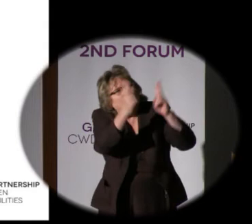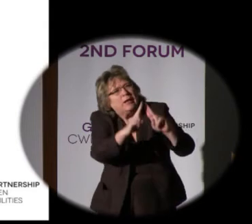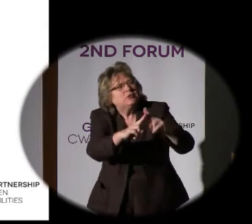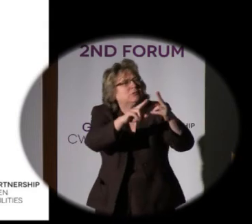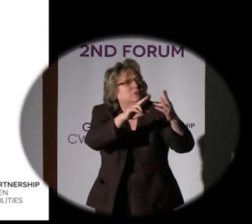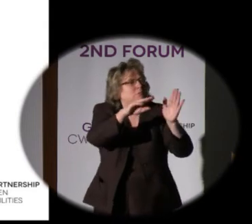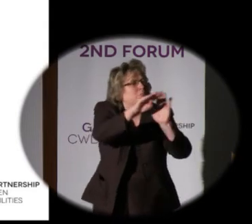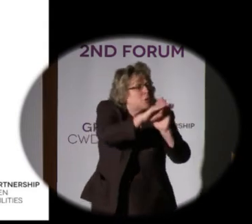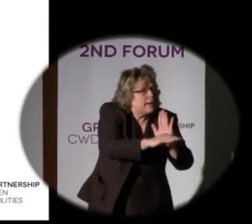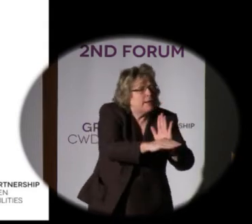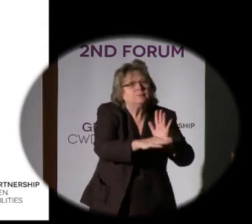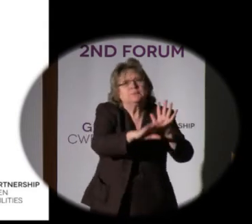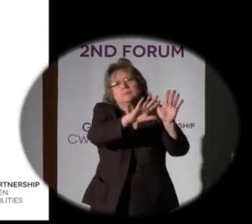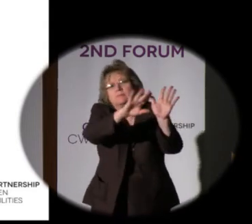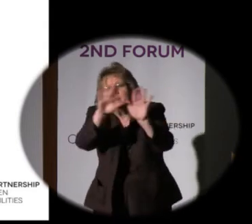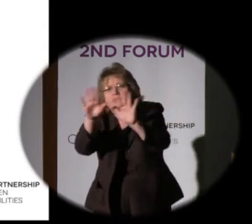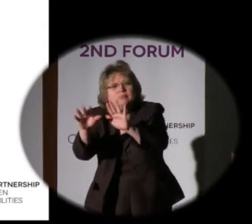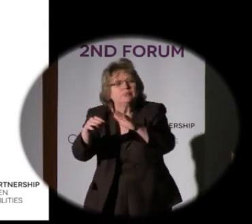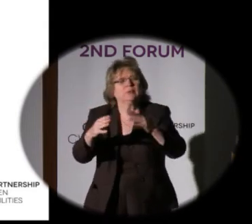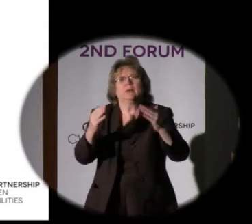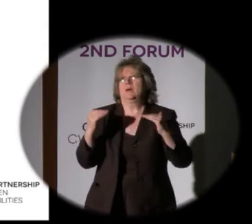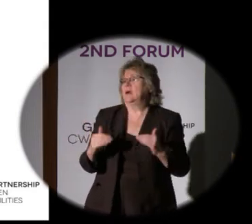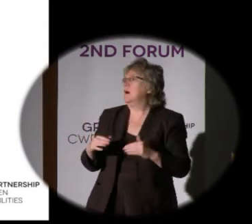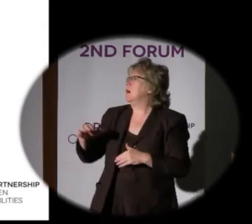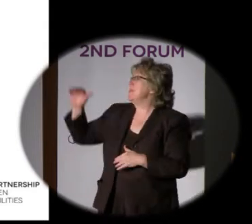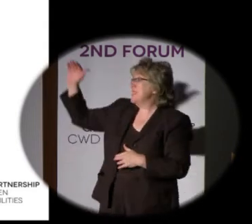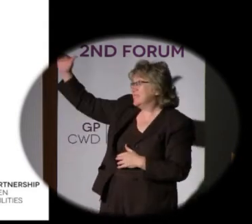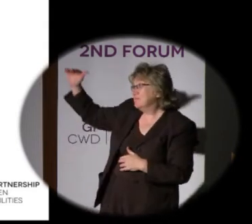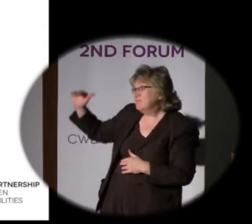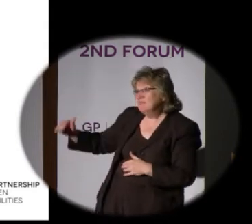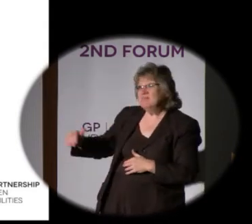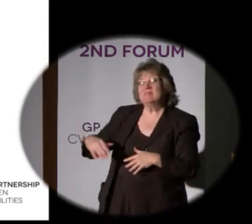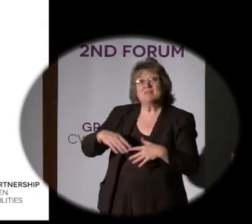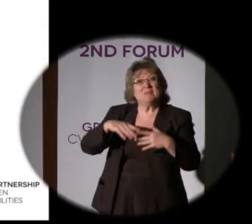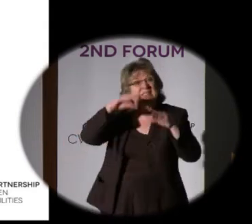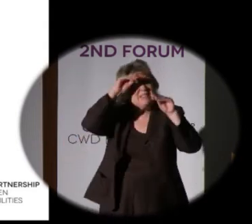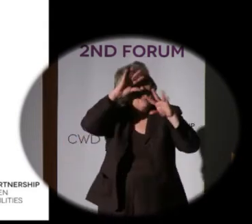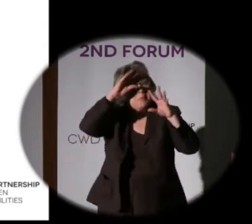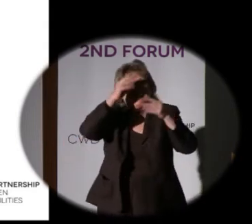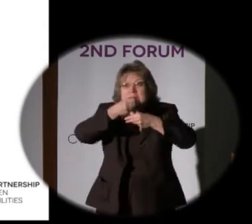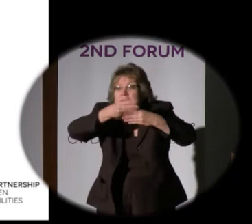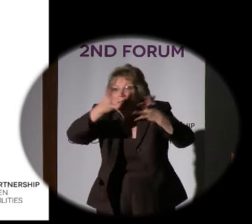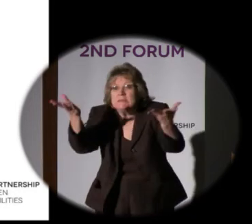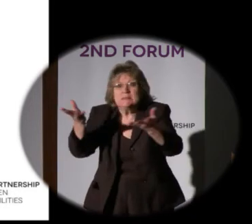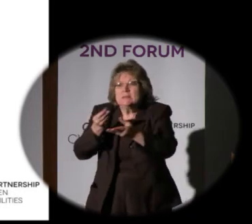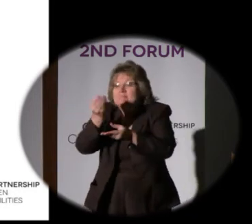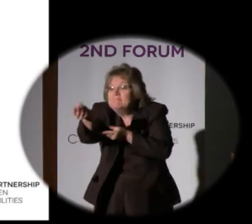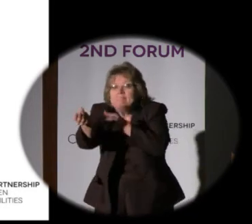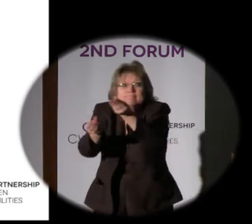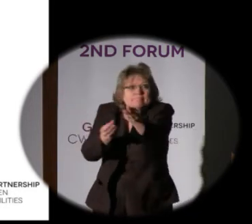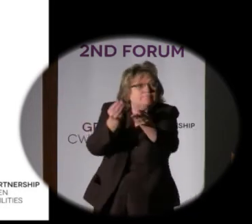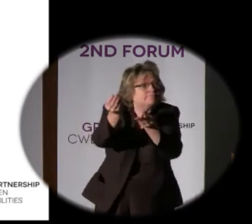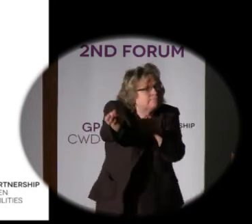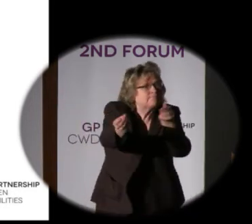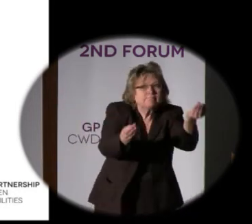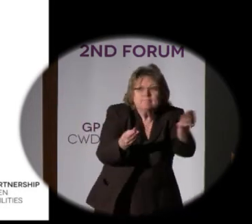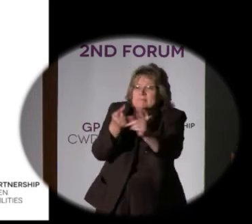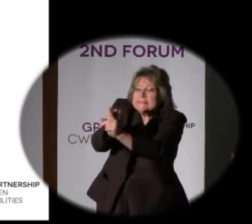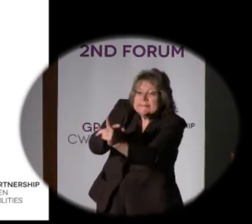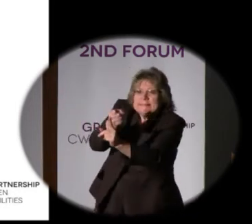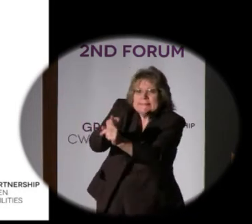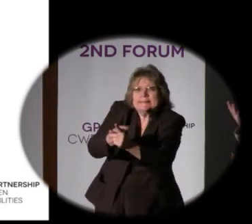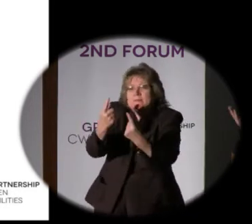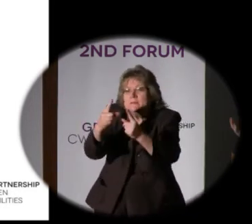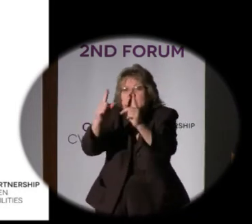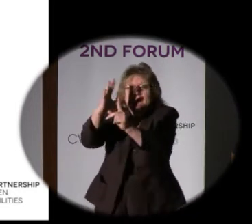Making more robust our knowledge platform. A focus thematically on inclusive learning assessment. This is really